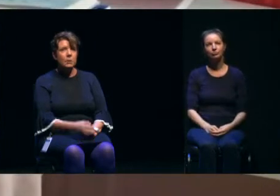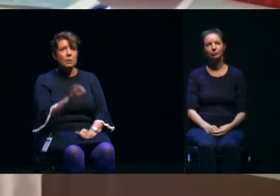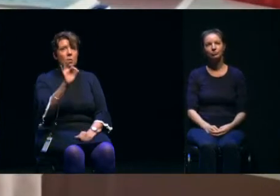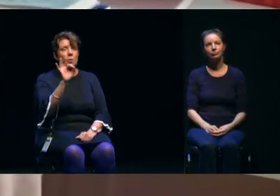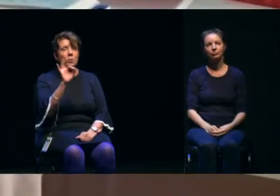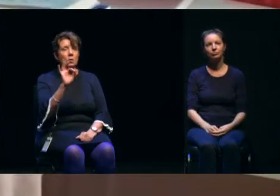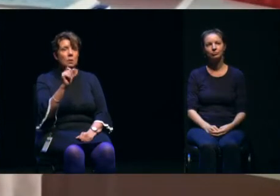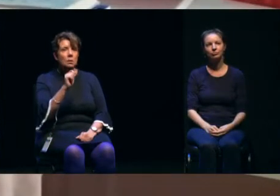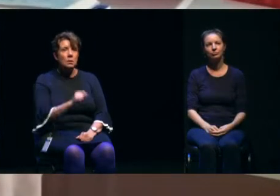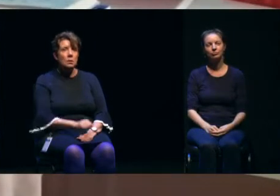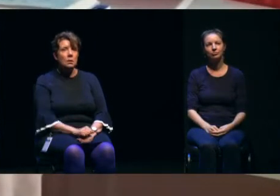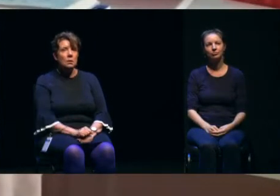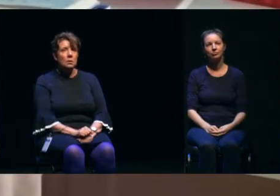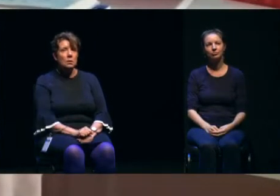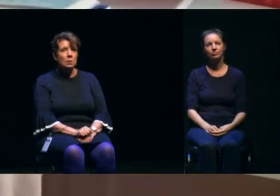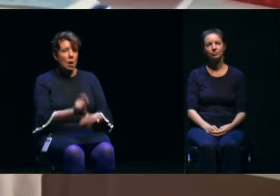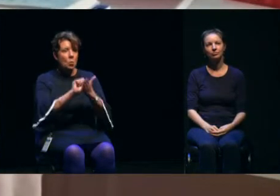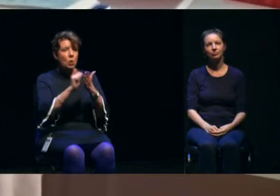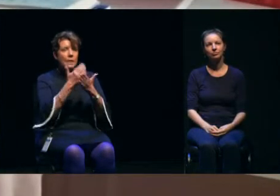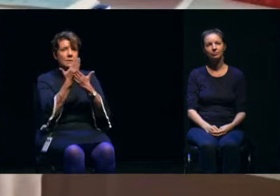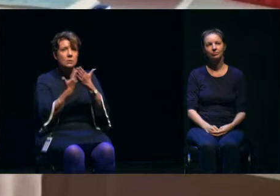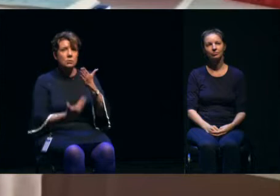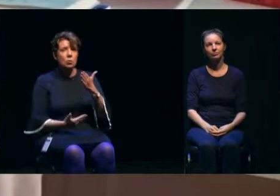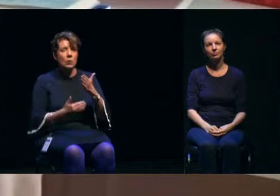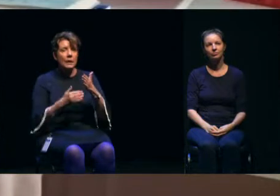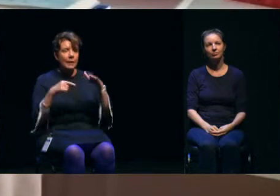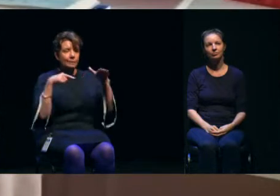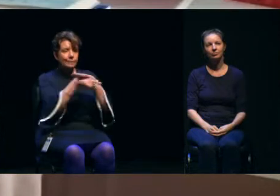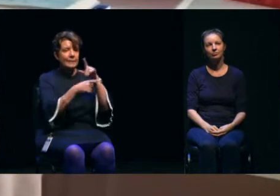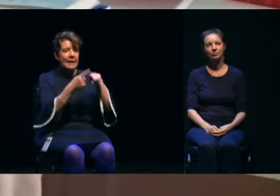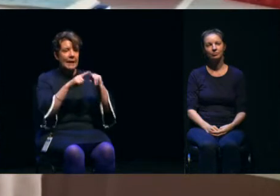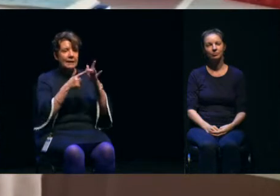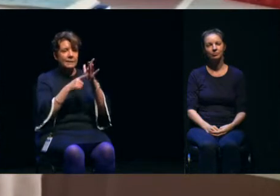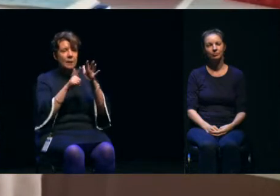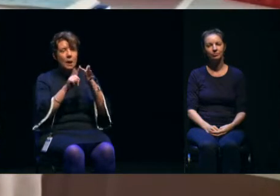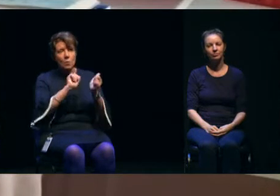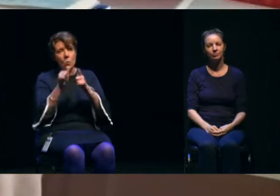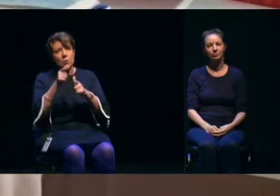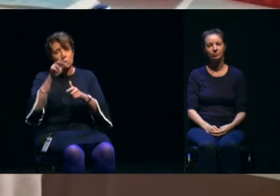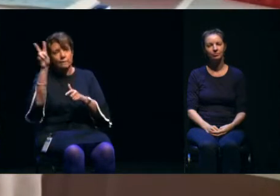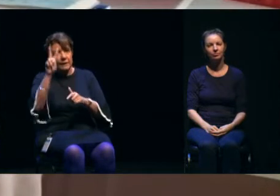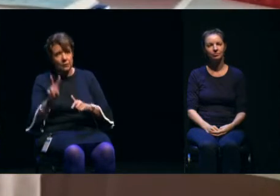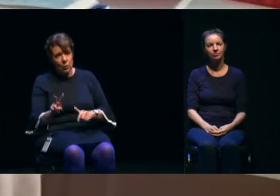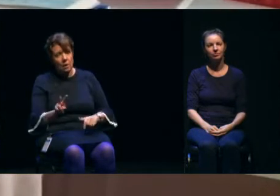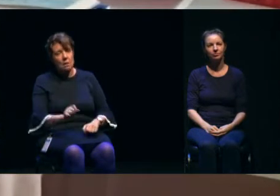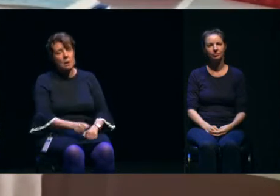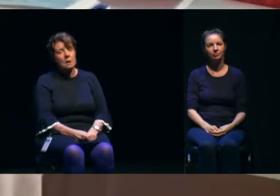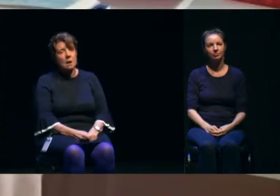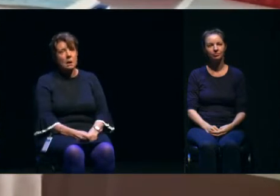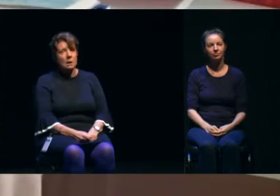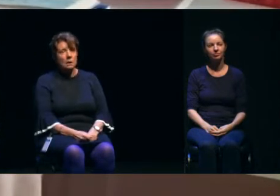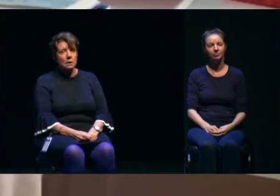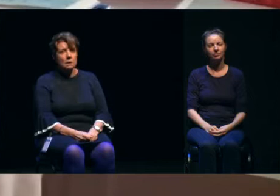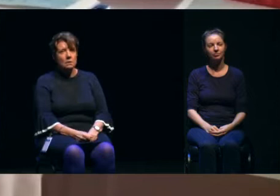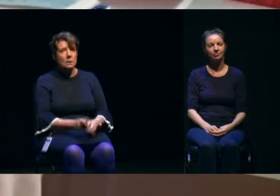That story is... I wrote that story in exile in Venezuela. At the time, I had